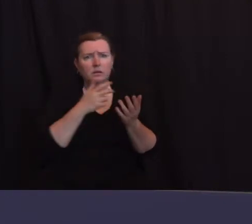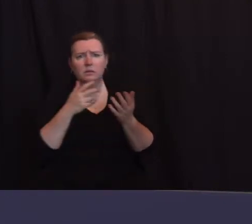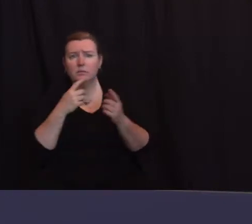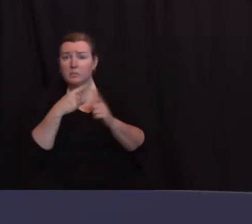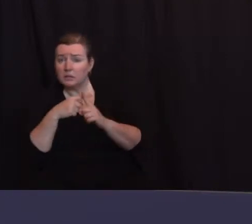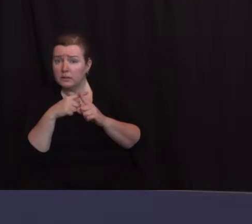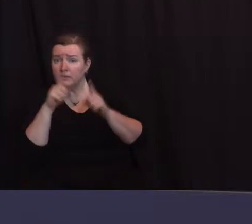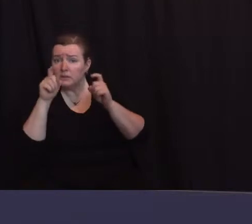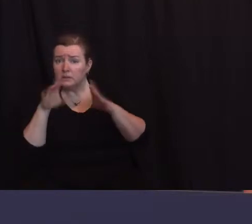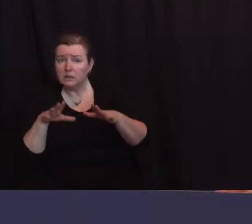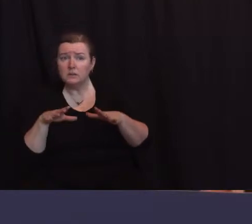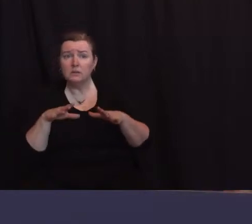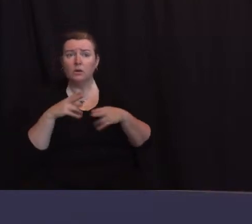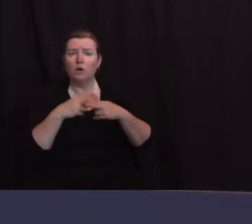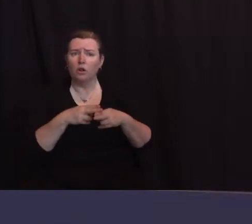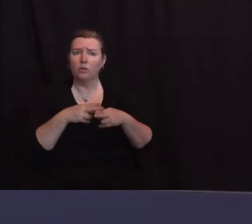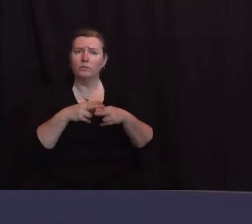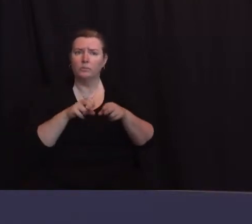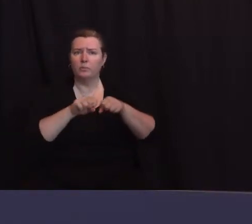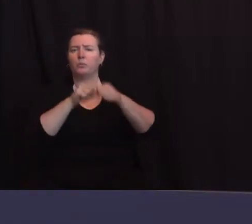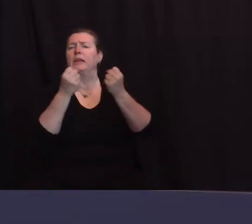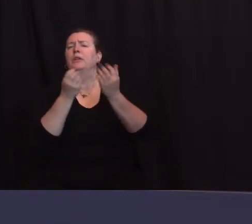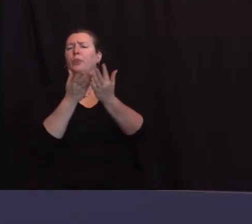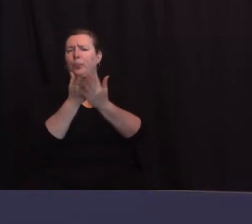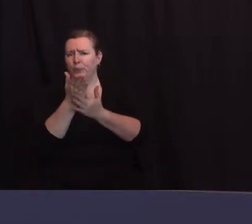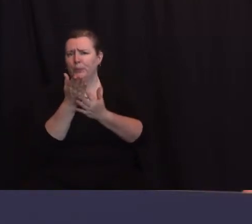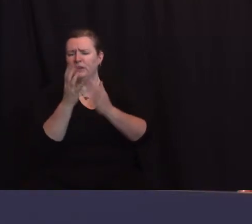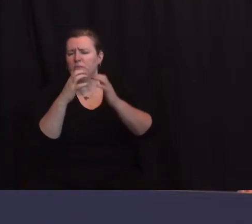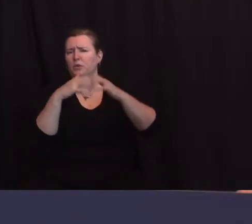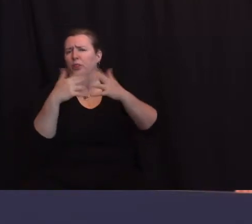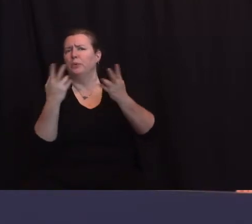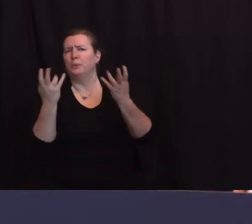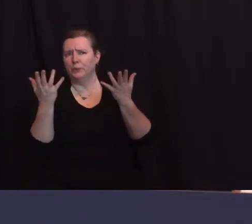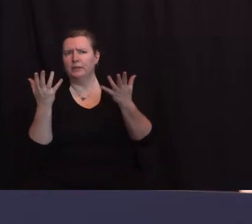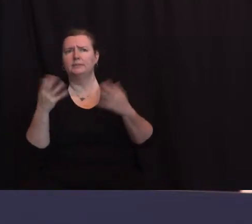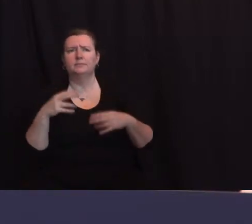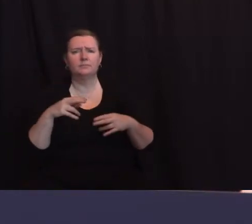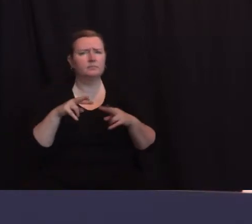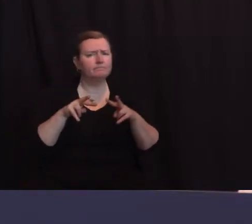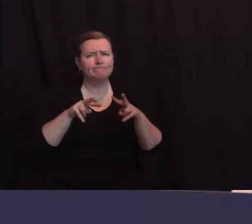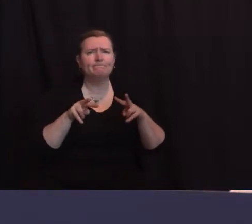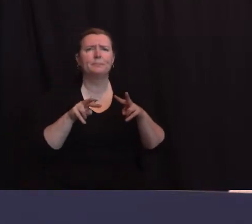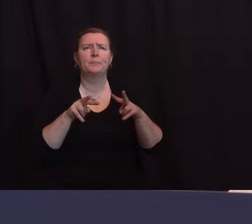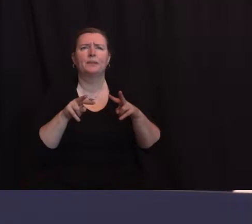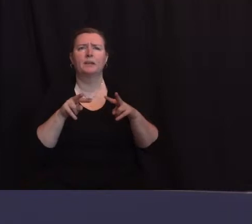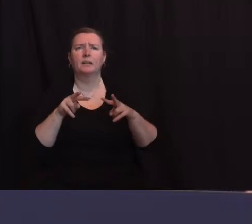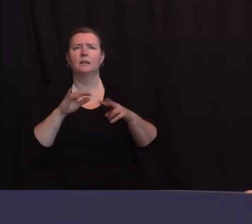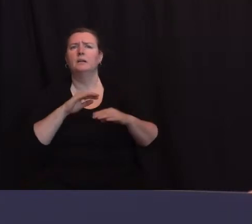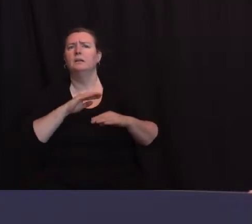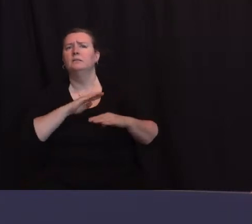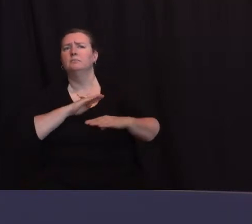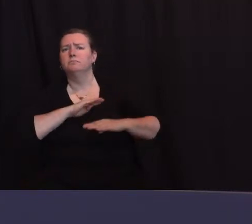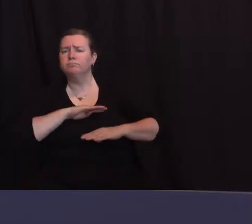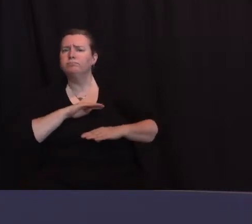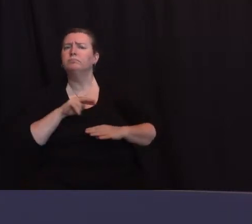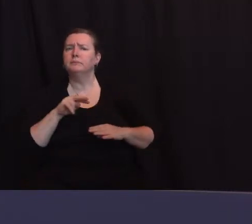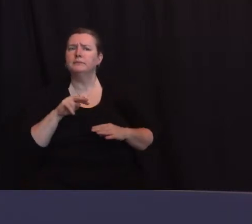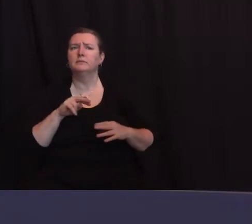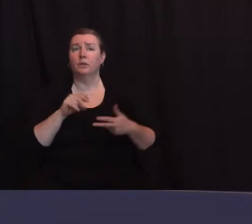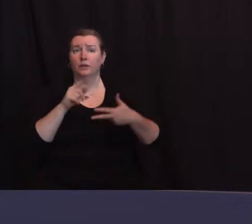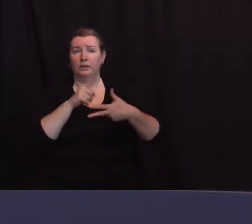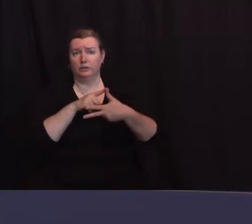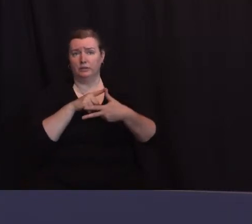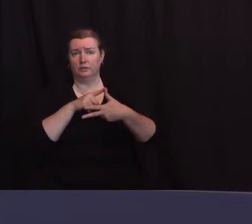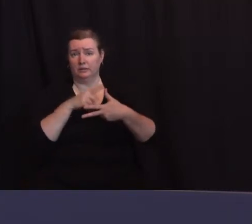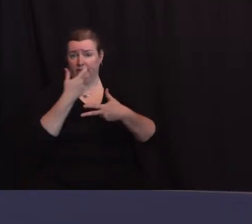as breakthrough cases. Their analysis has provided reassuring results that the 3 COVID-19 vaccines are